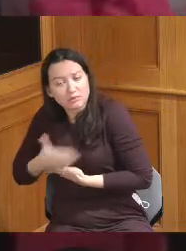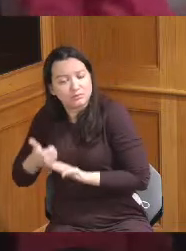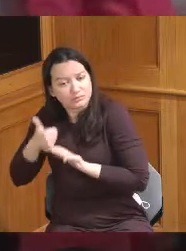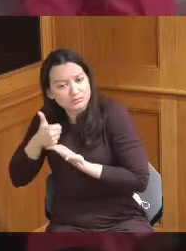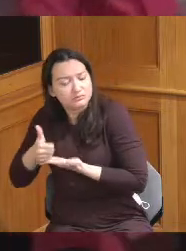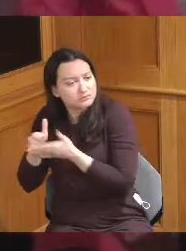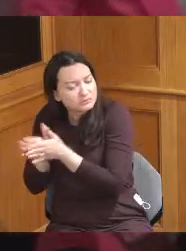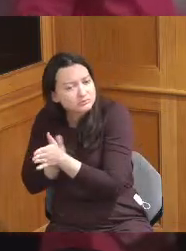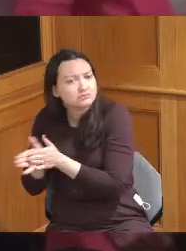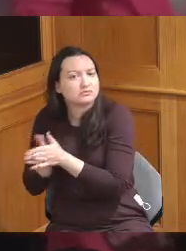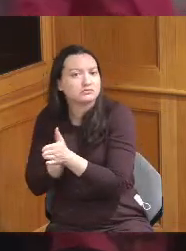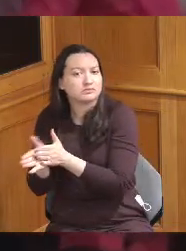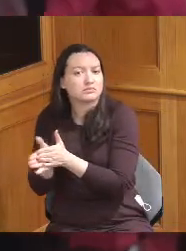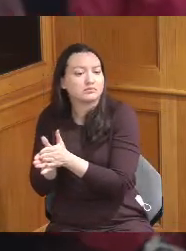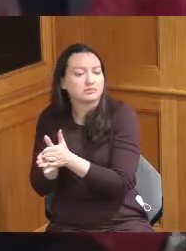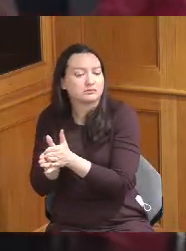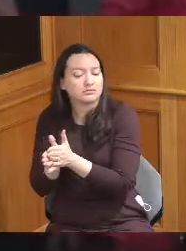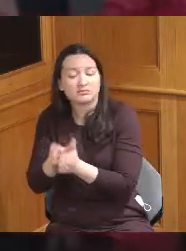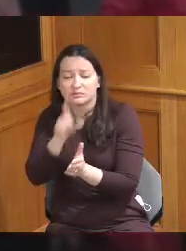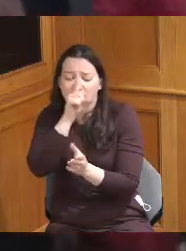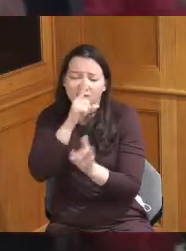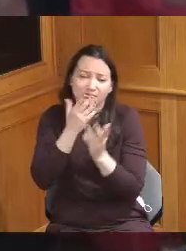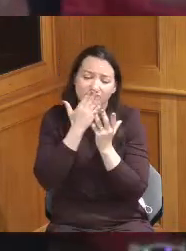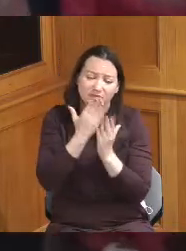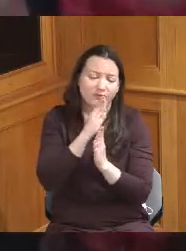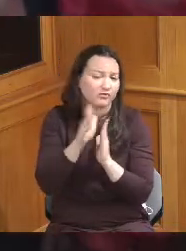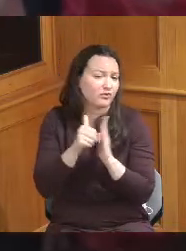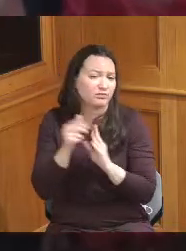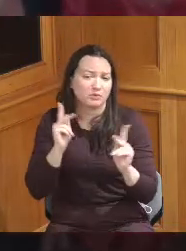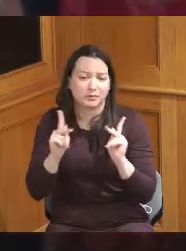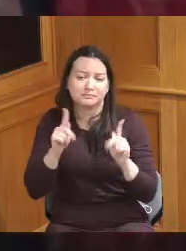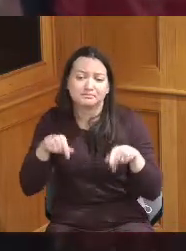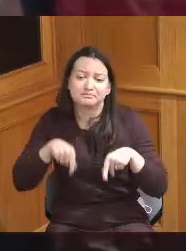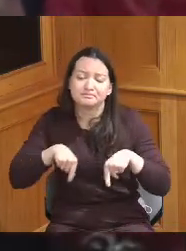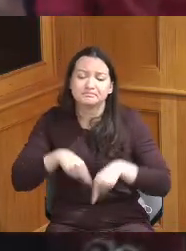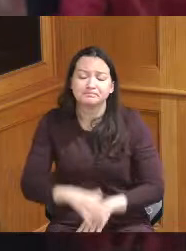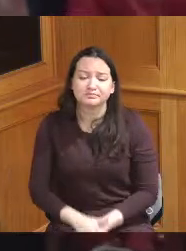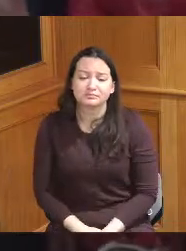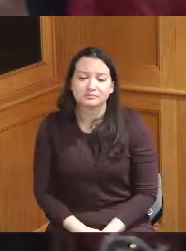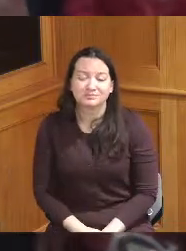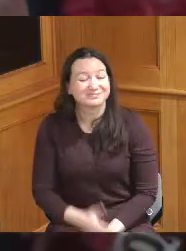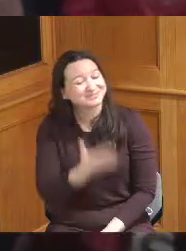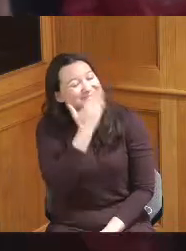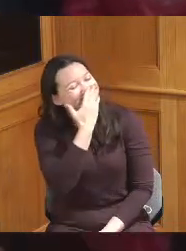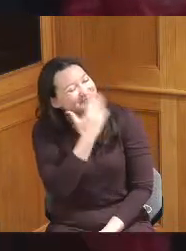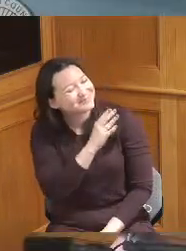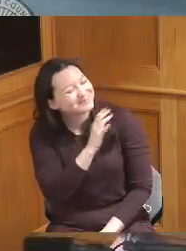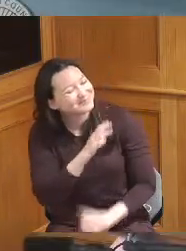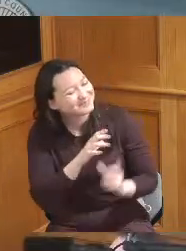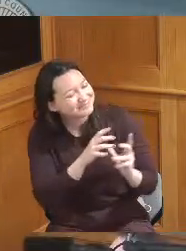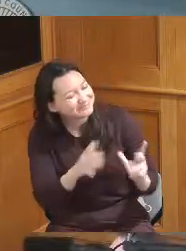passionate about what we do. So really, thank you to everybody here. Making thank you very much.